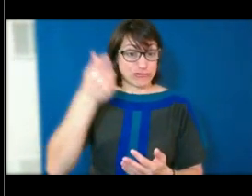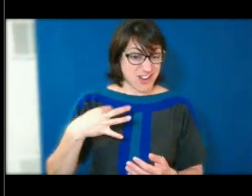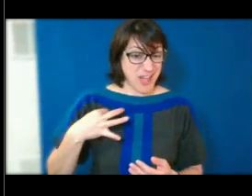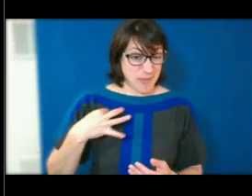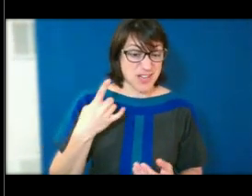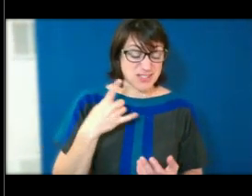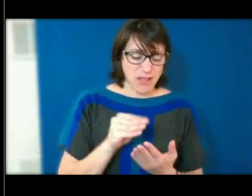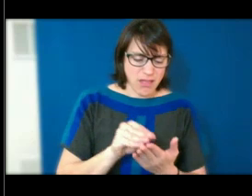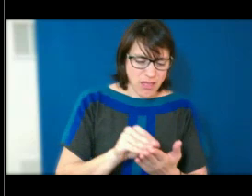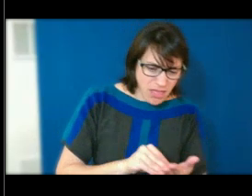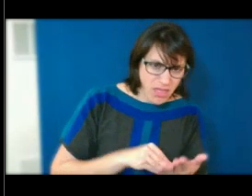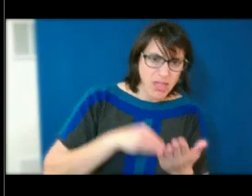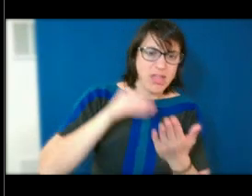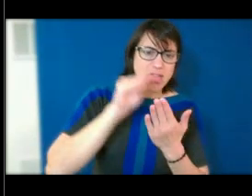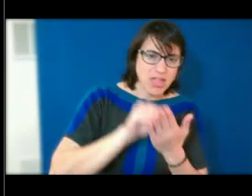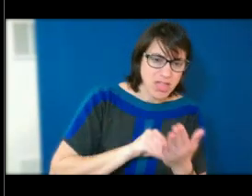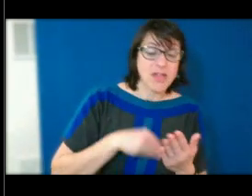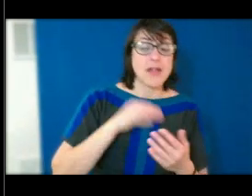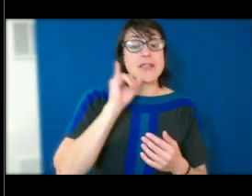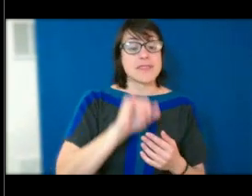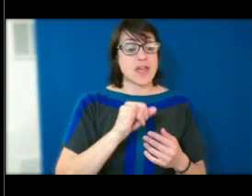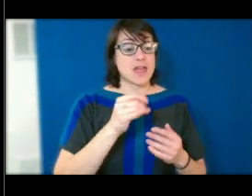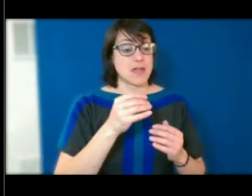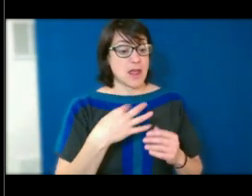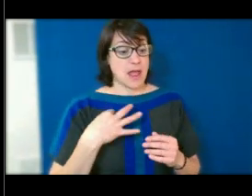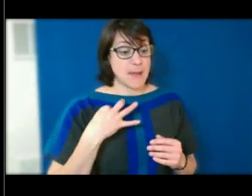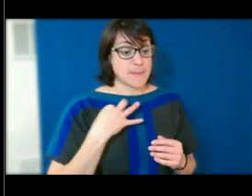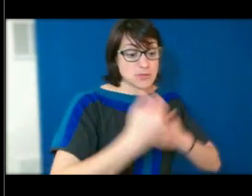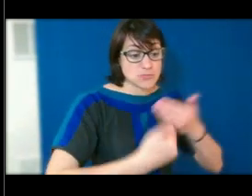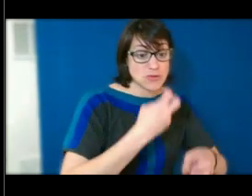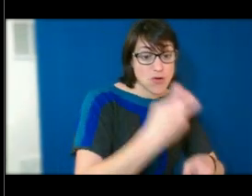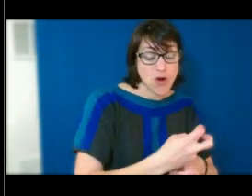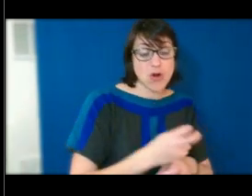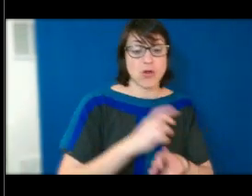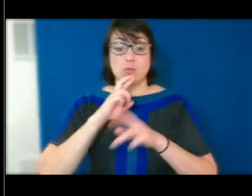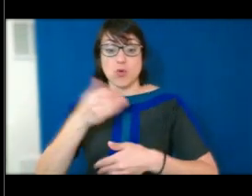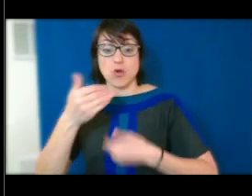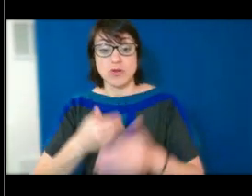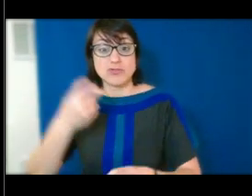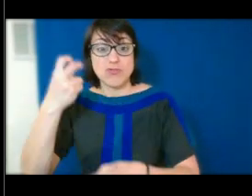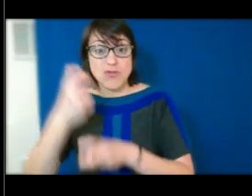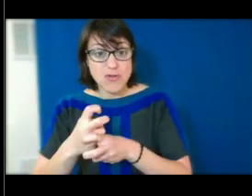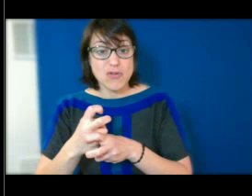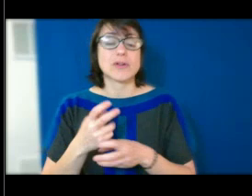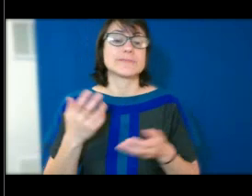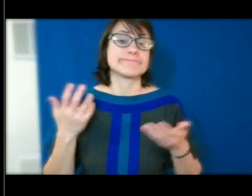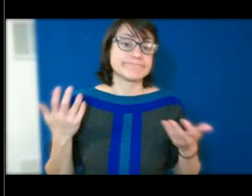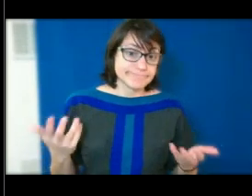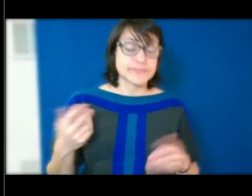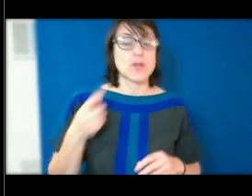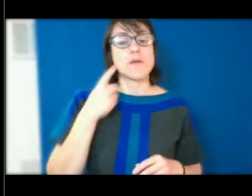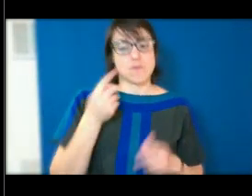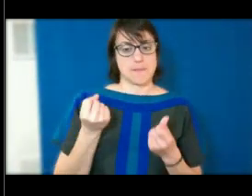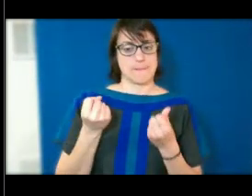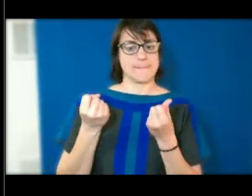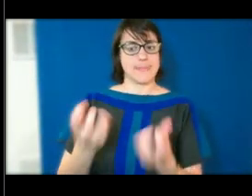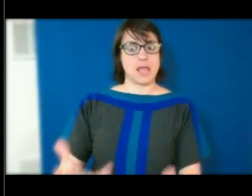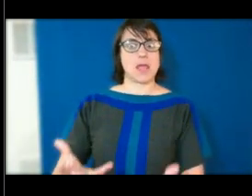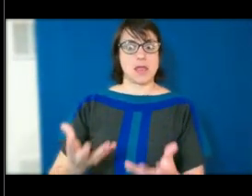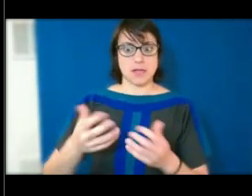application process is difficult, the reporting process is difficult. And for lots and lots of nonprofits and